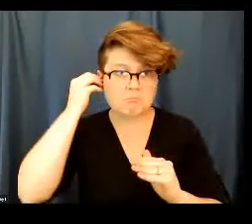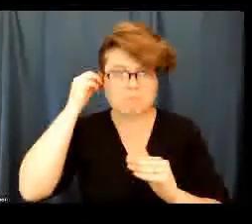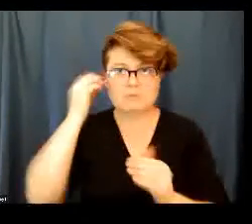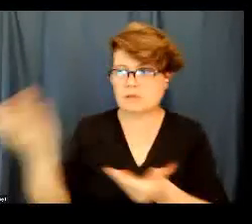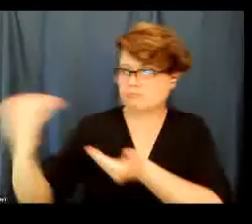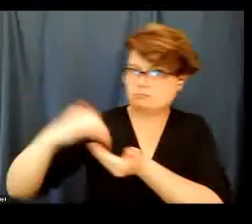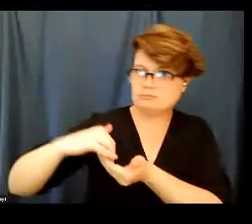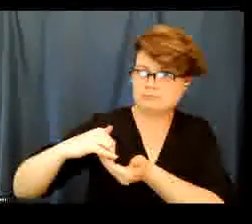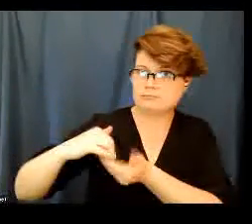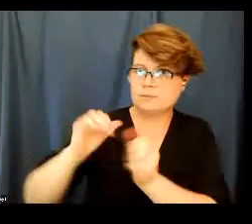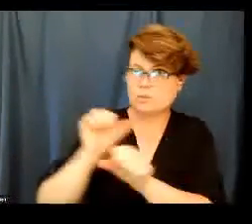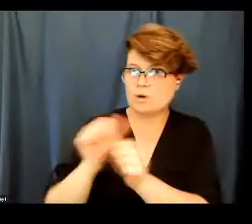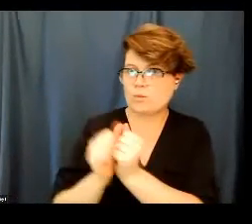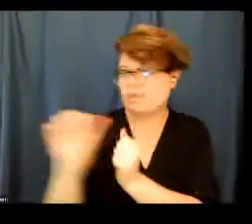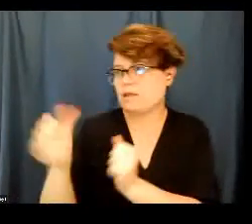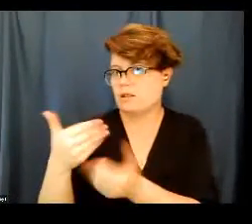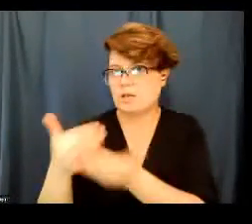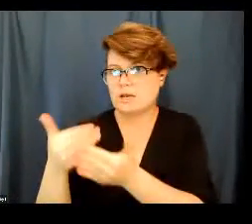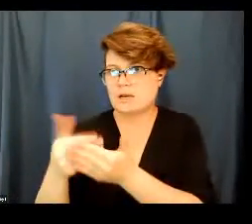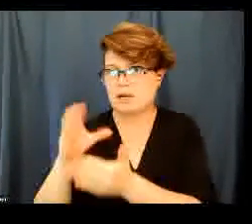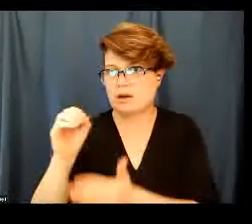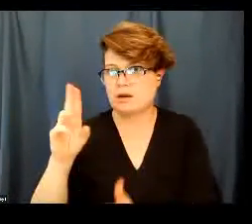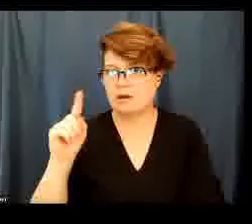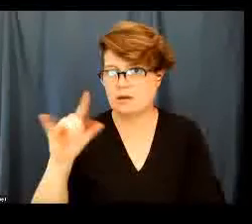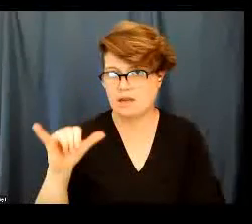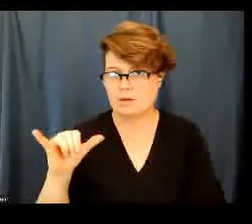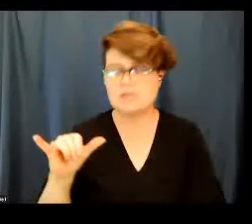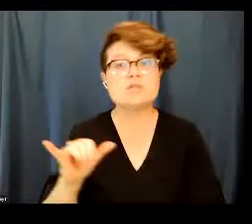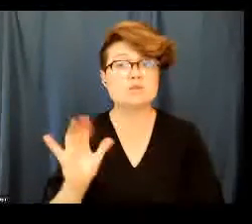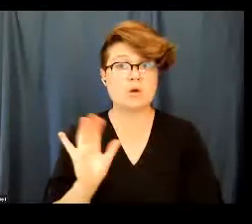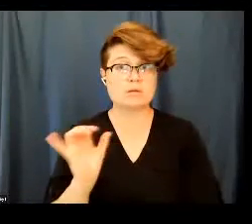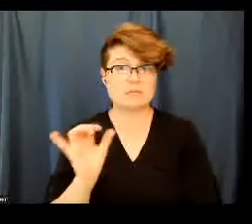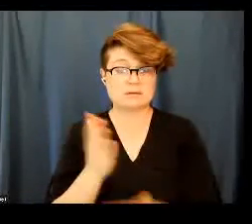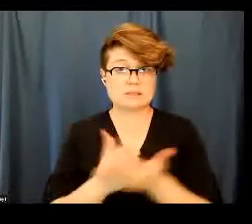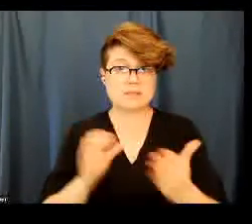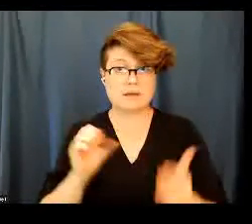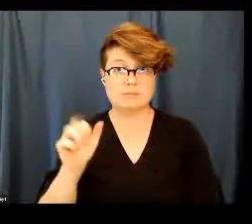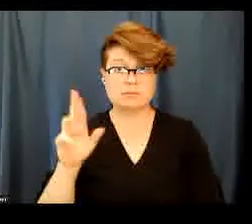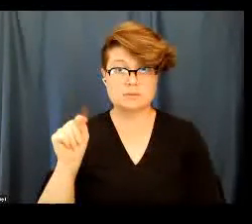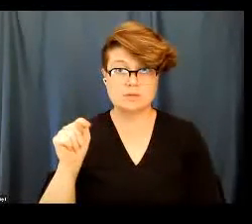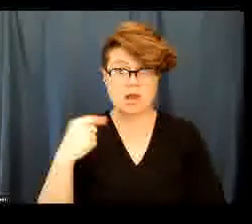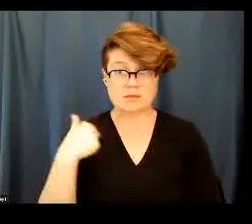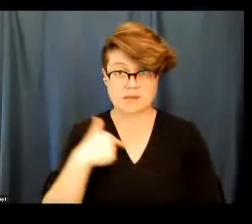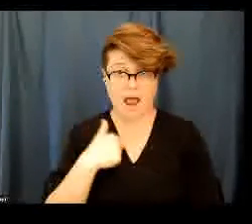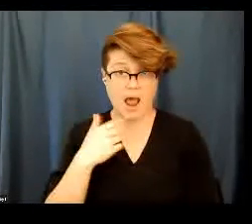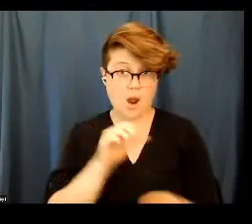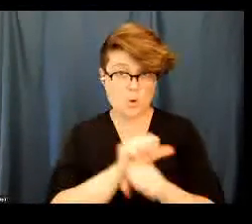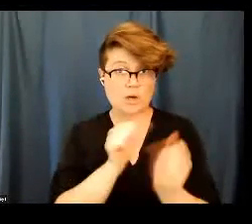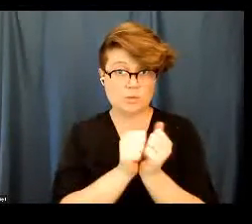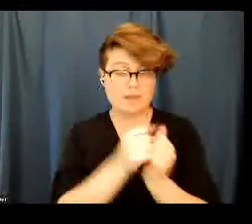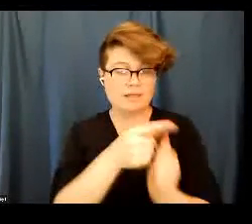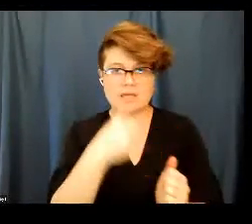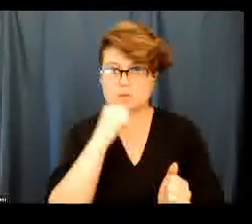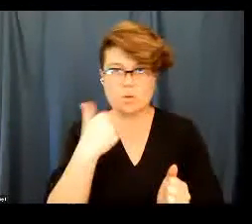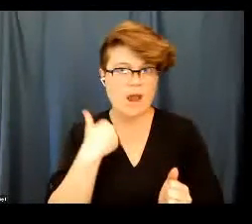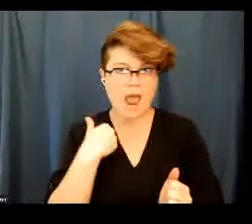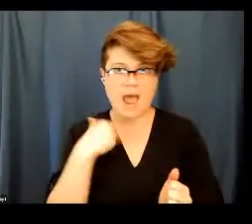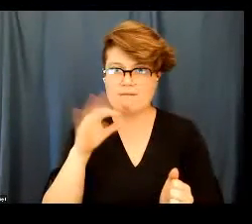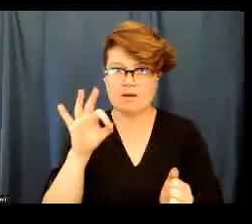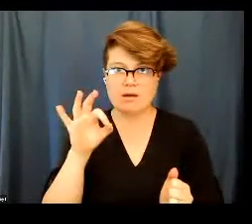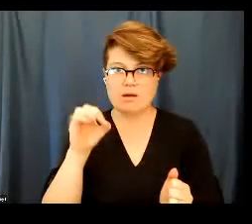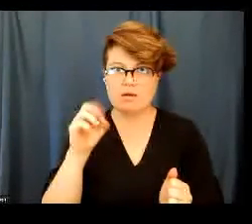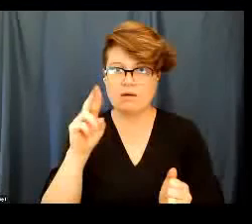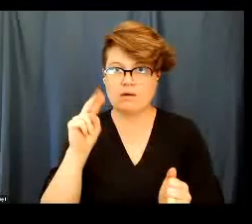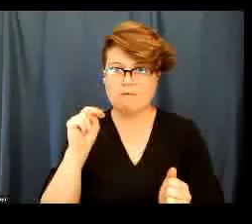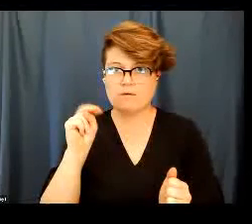SARTs that I work with, they actually they don't have forensic examiners in their whole county. And so they